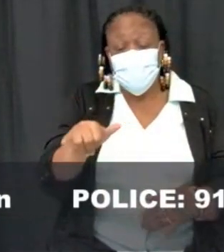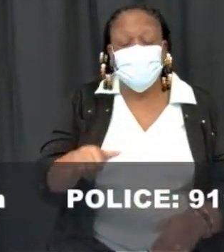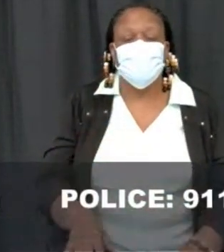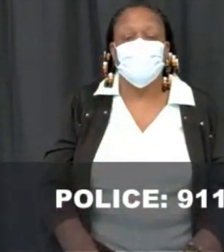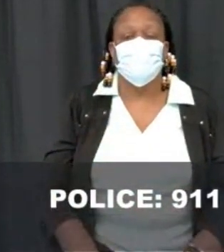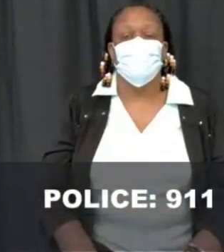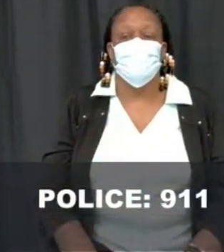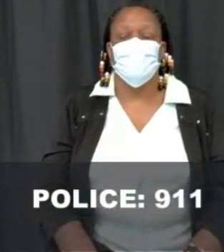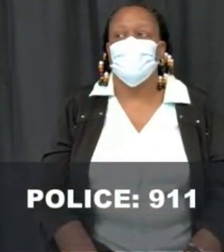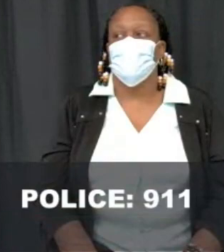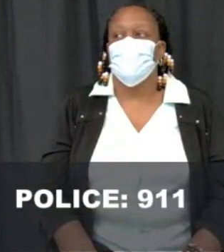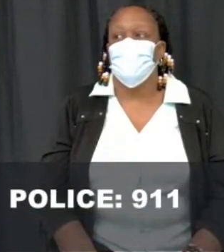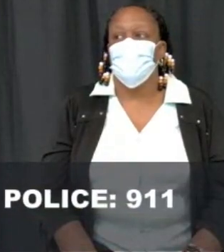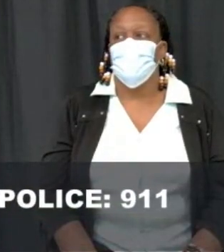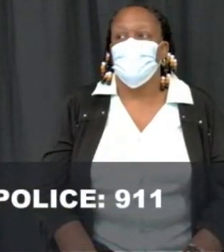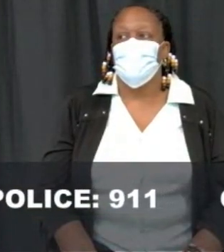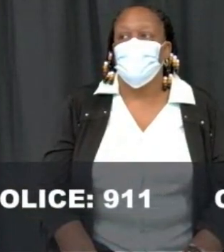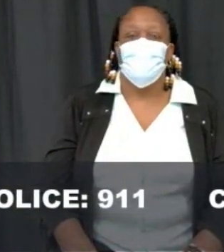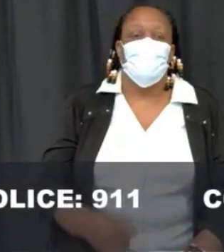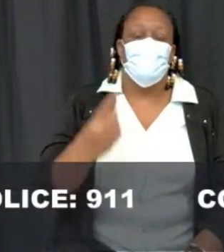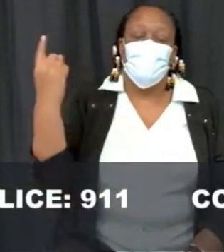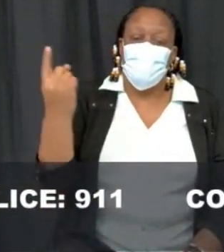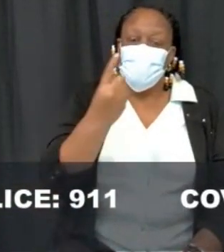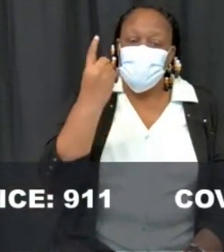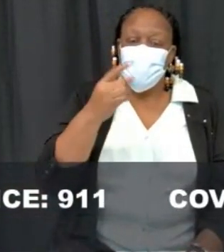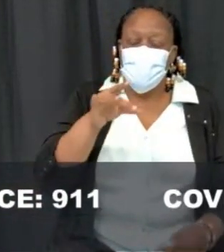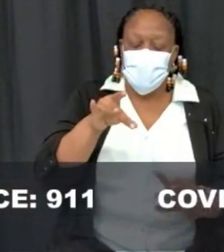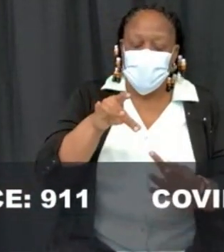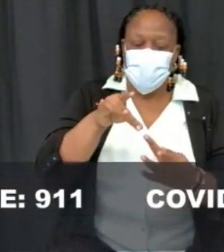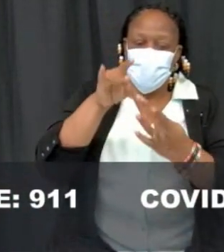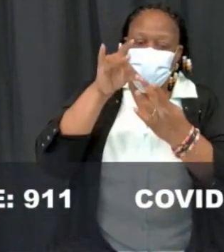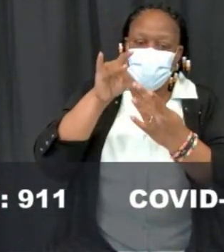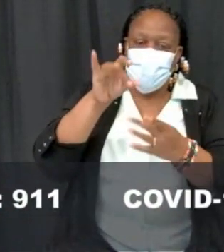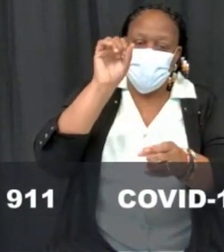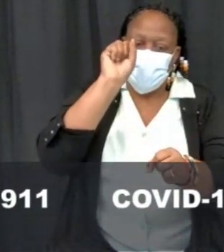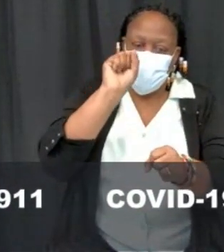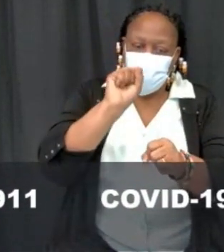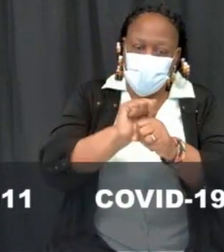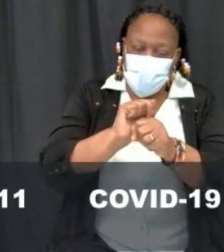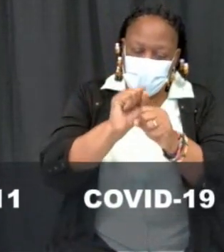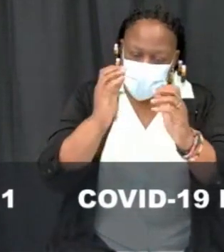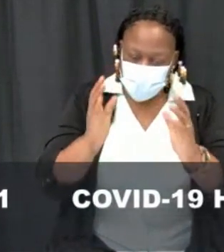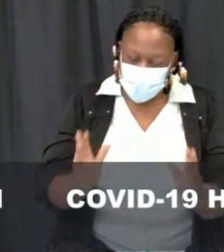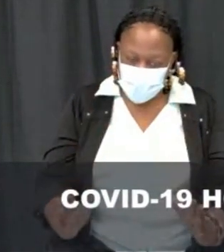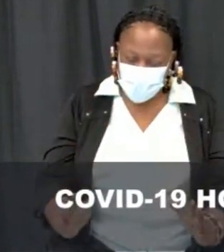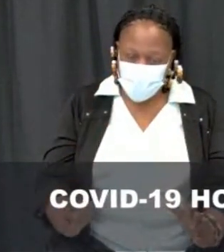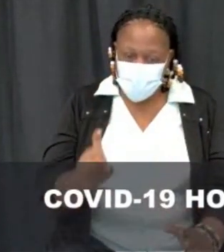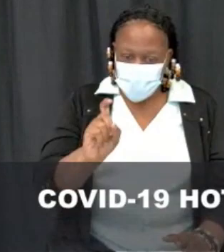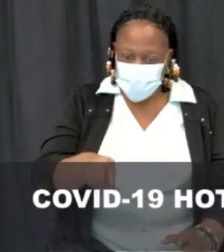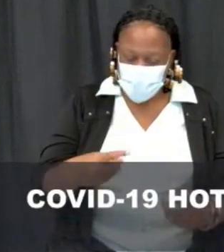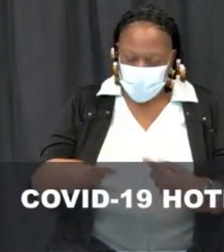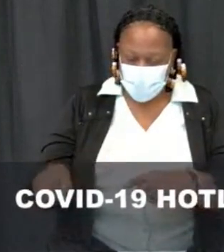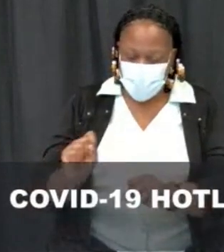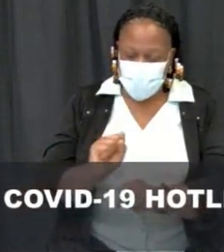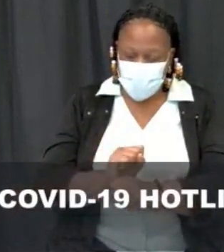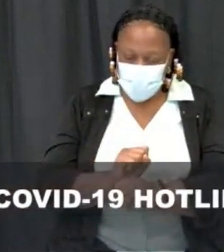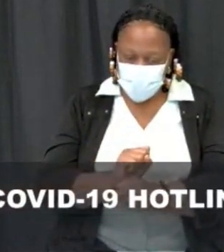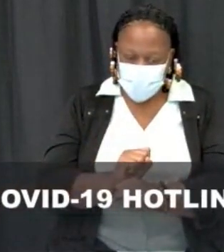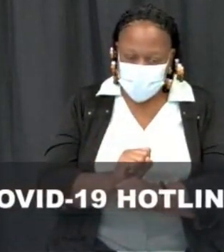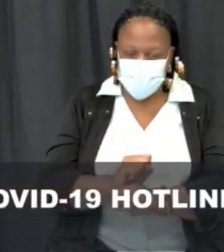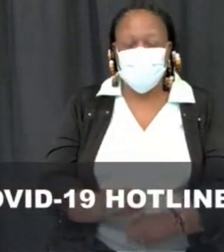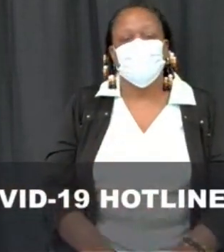family, except essential workers who are required to report for work, workers required to work at